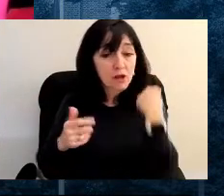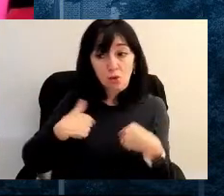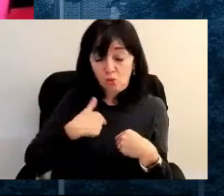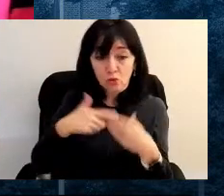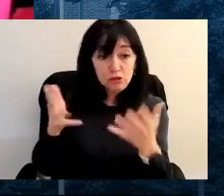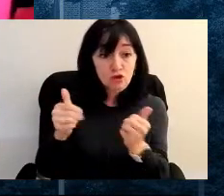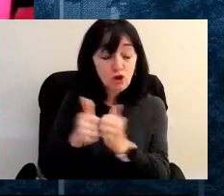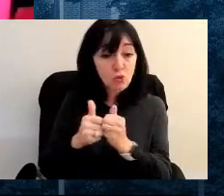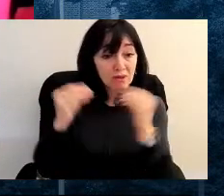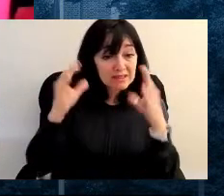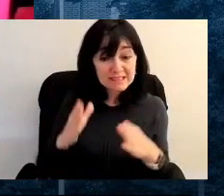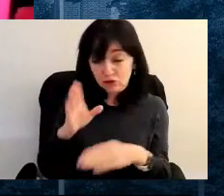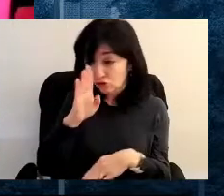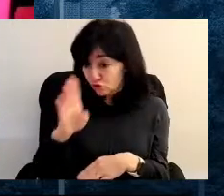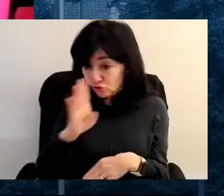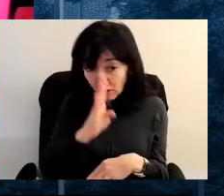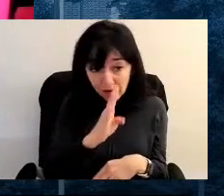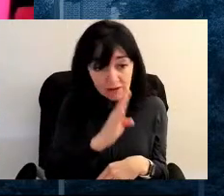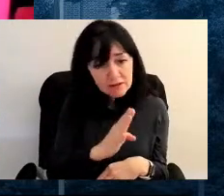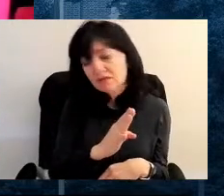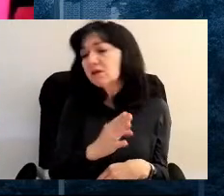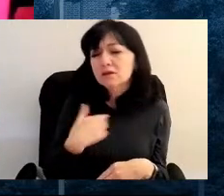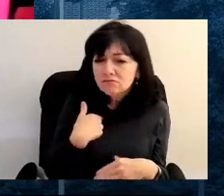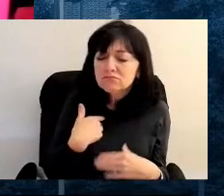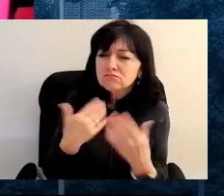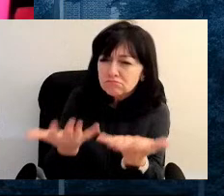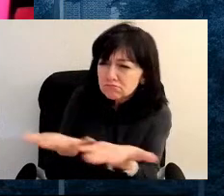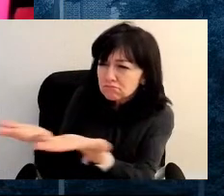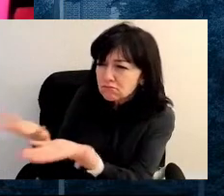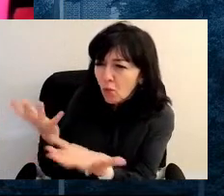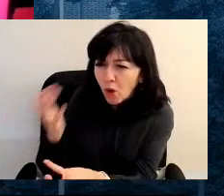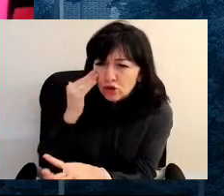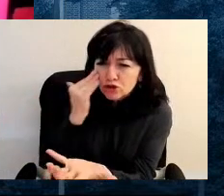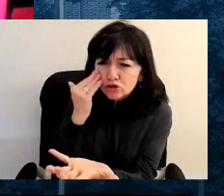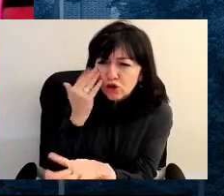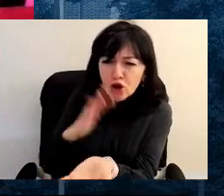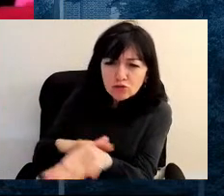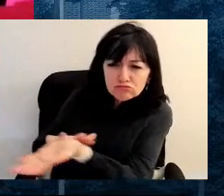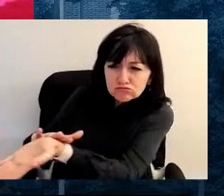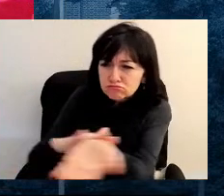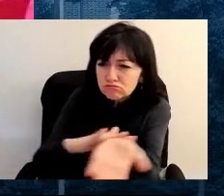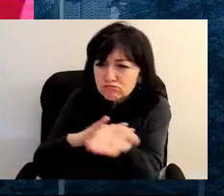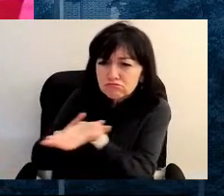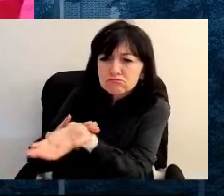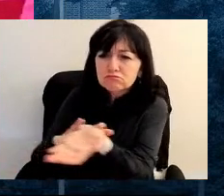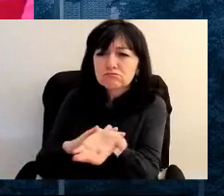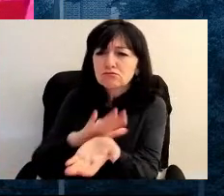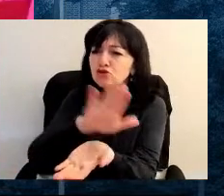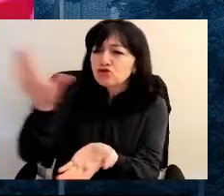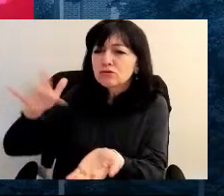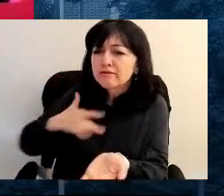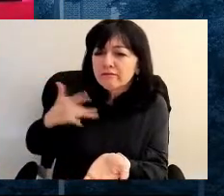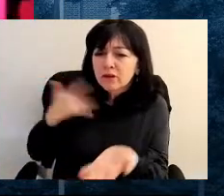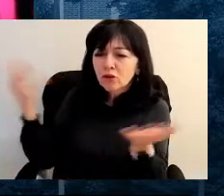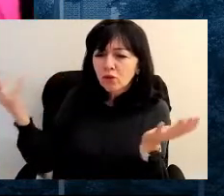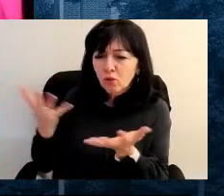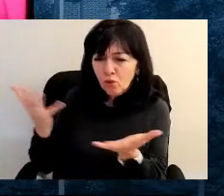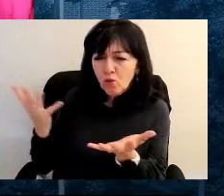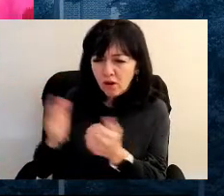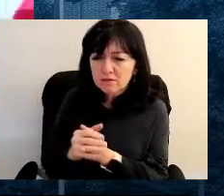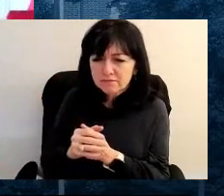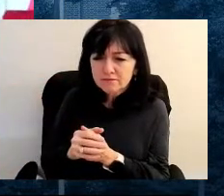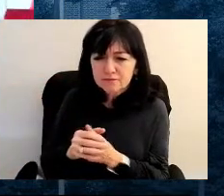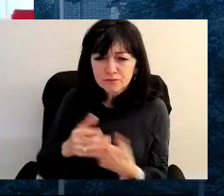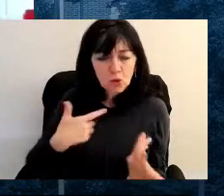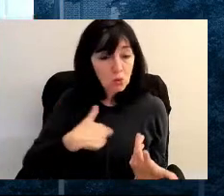HR directors and beyond, right? And they are all telling us the exact same thing, which is we need to be really thoughtful and